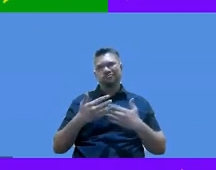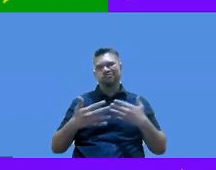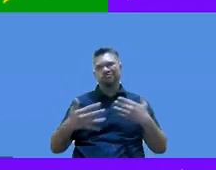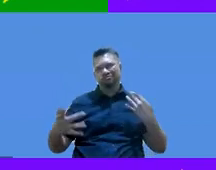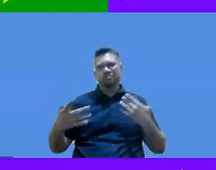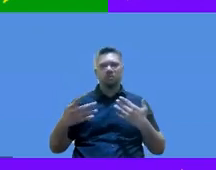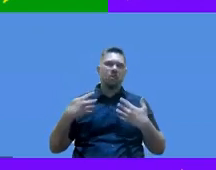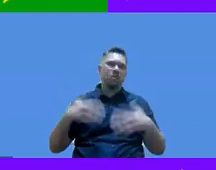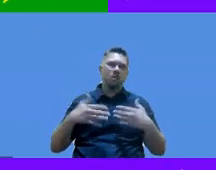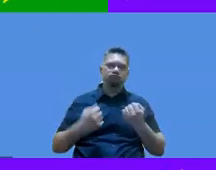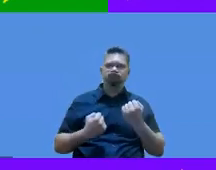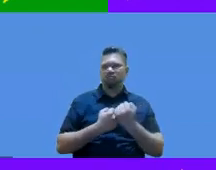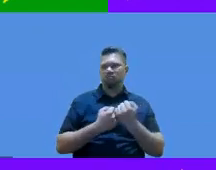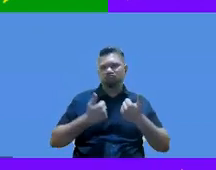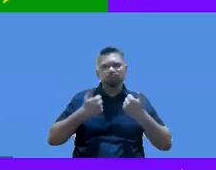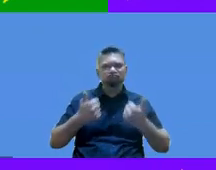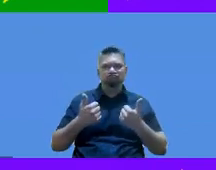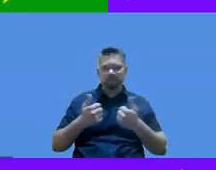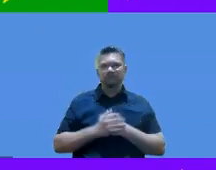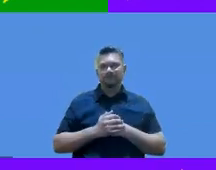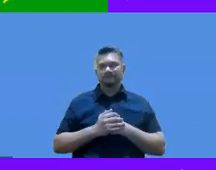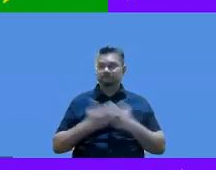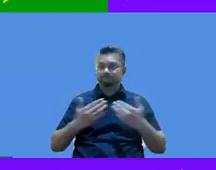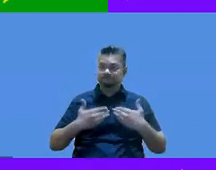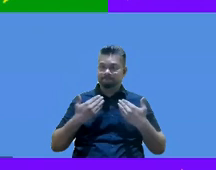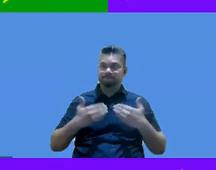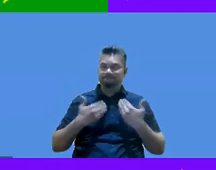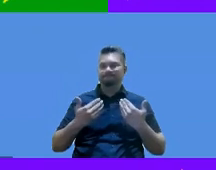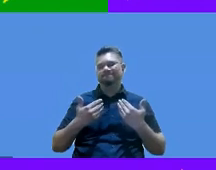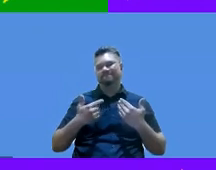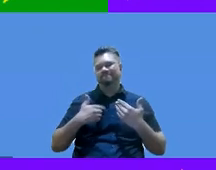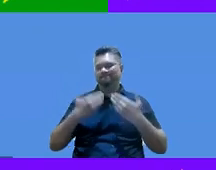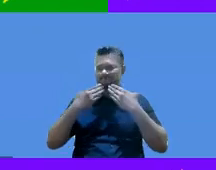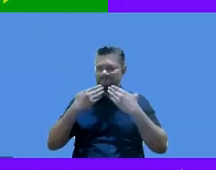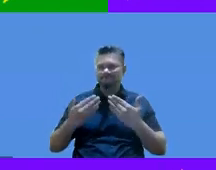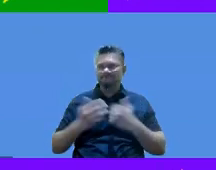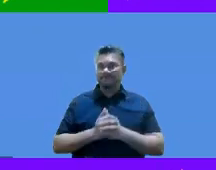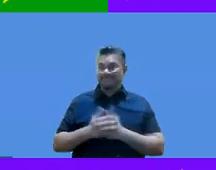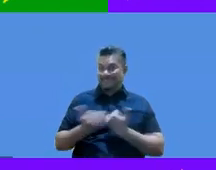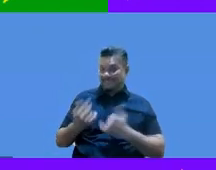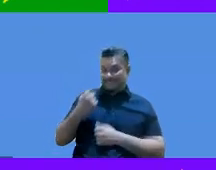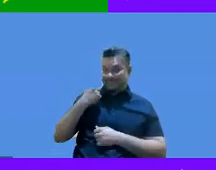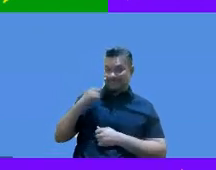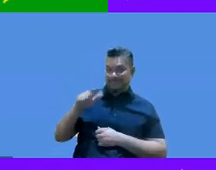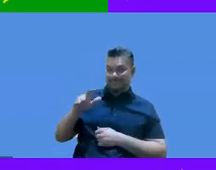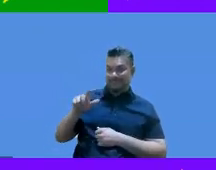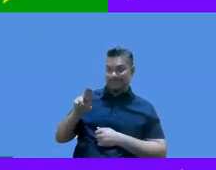Just wanted to take the chance to say that. But I see that Lucy is back online, so I'll hand it over to you, Lucy, for closing the